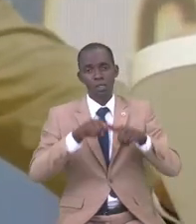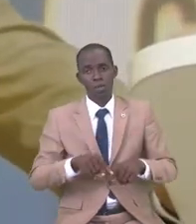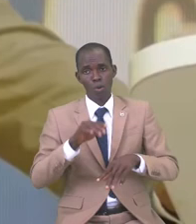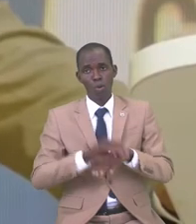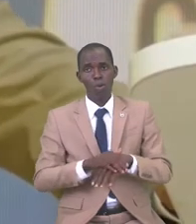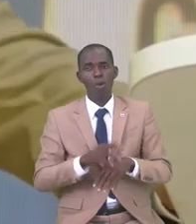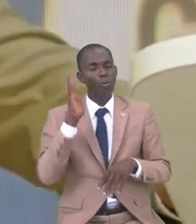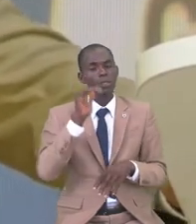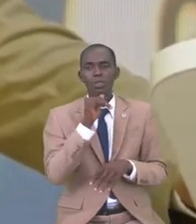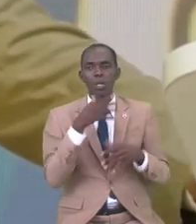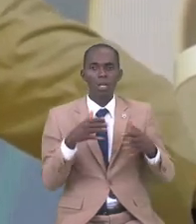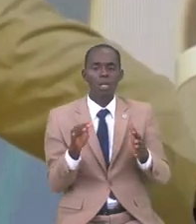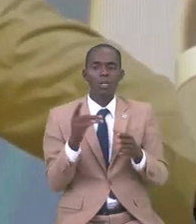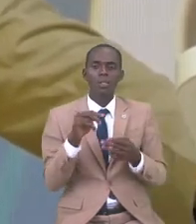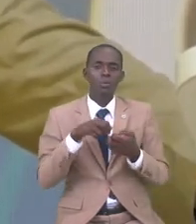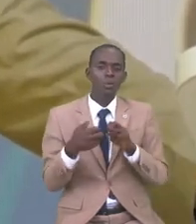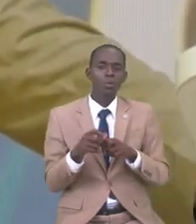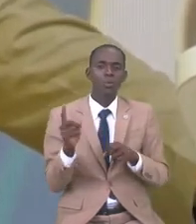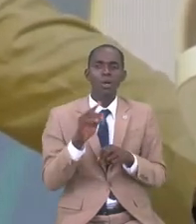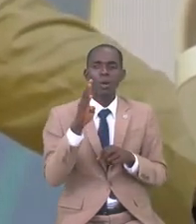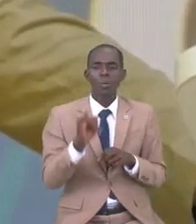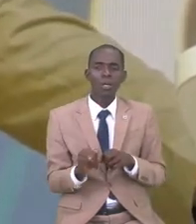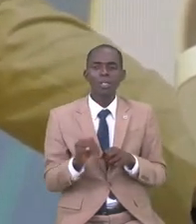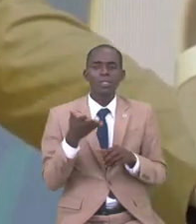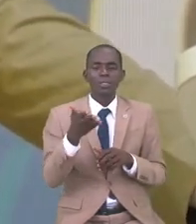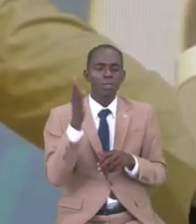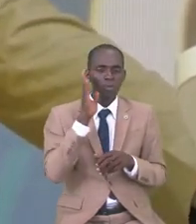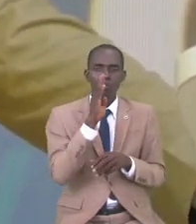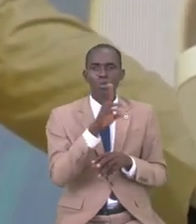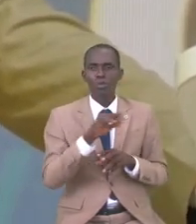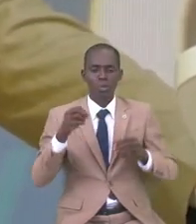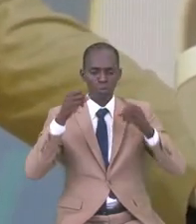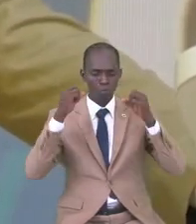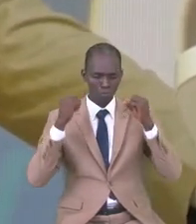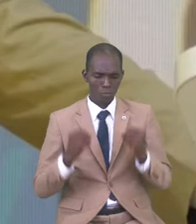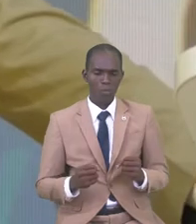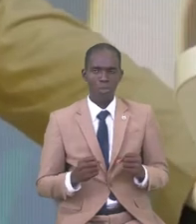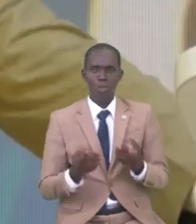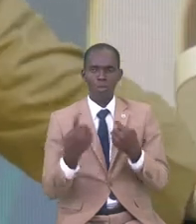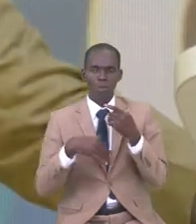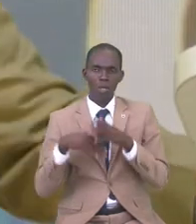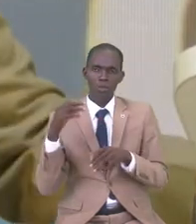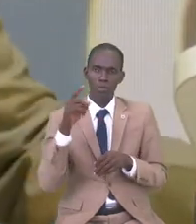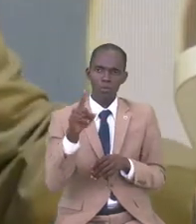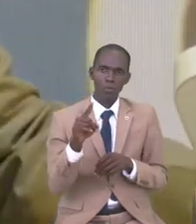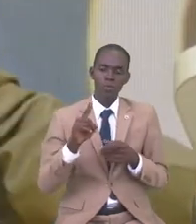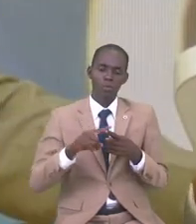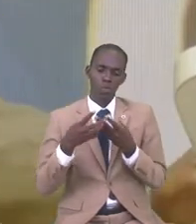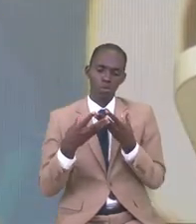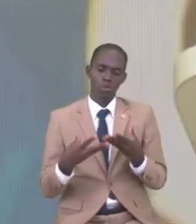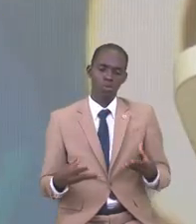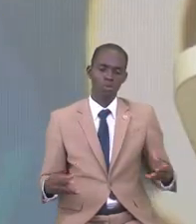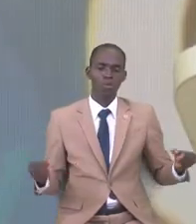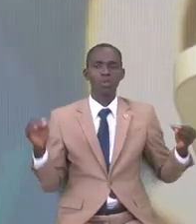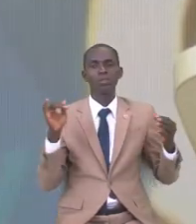allow a situation where there'll not be enough power coming out of you to solve